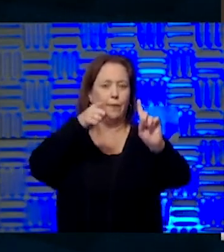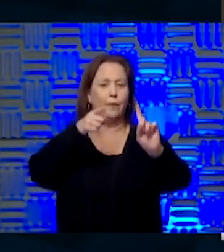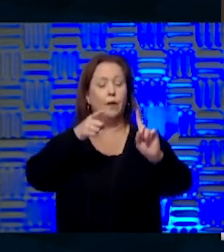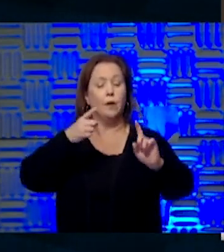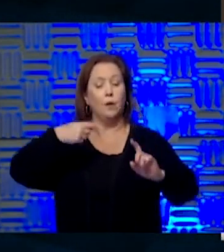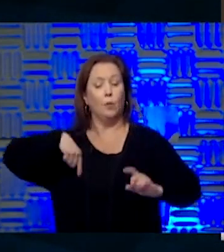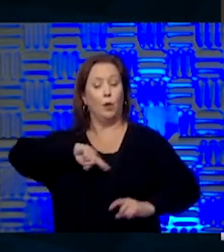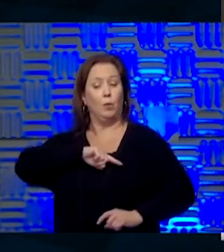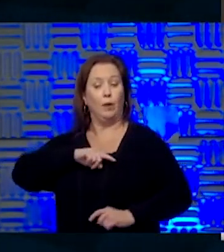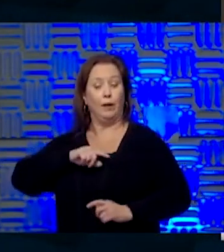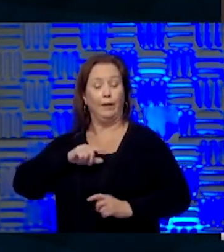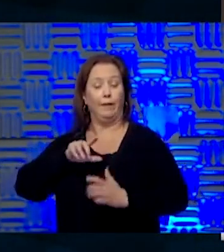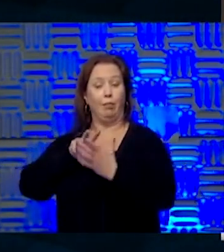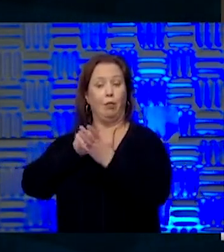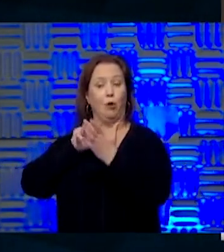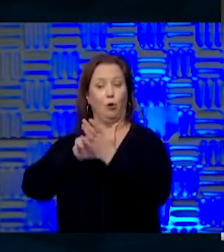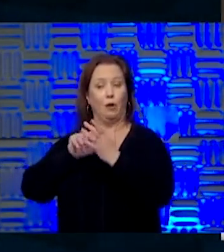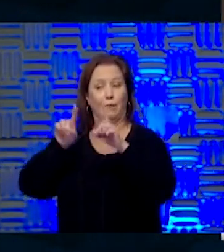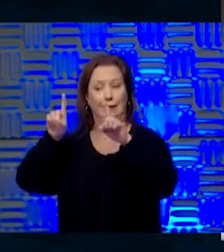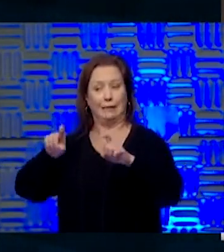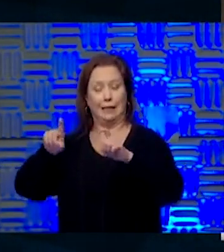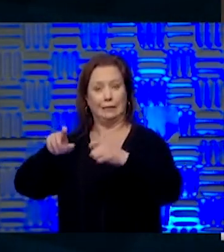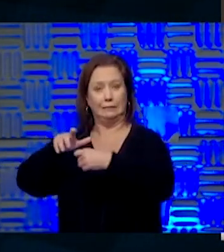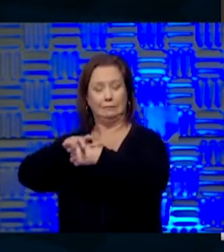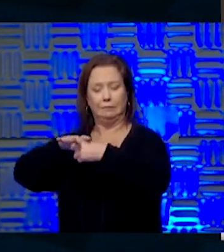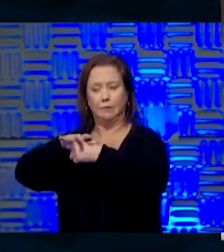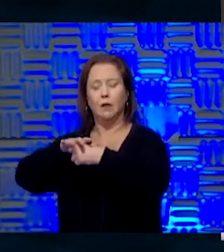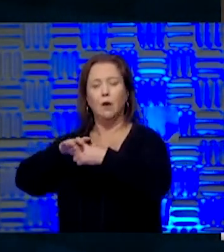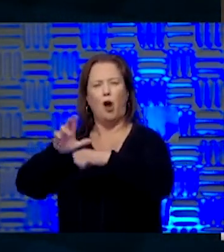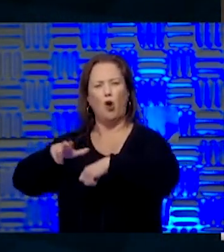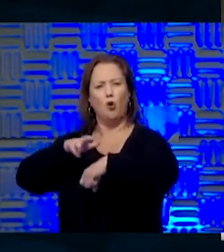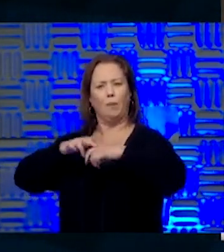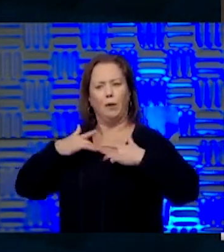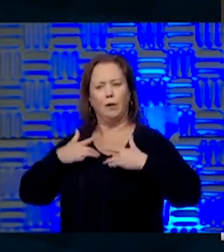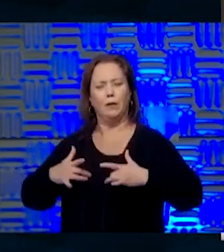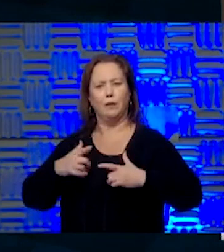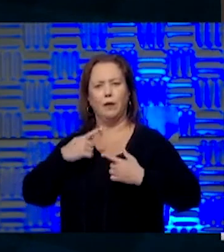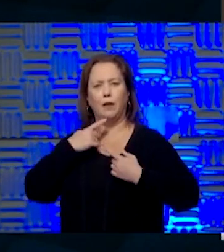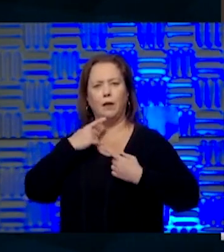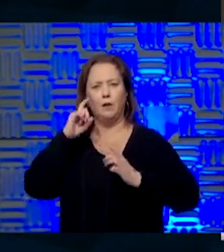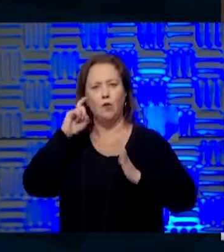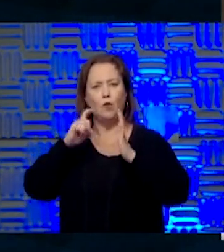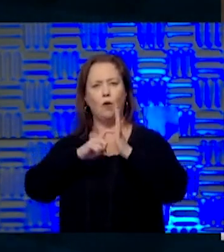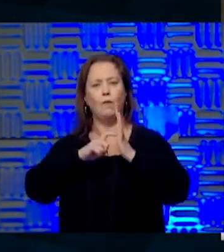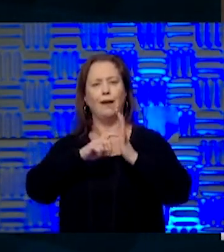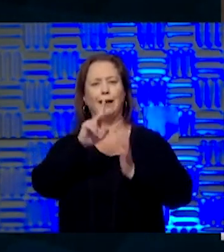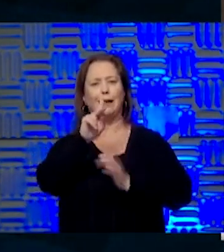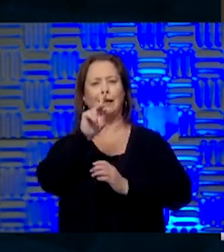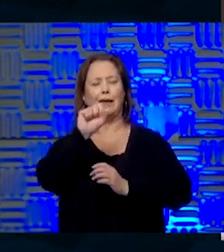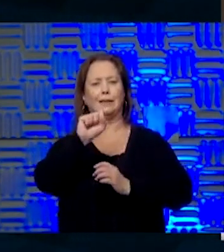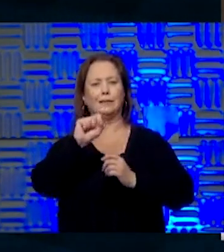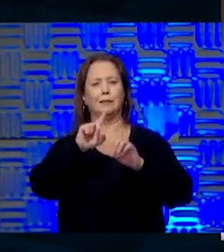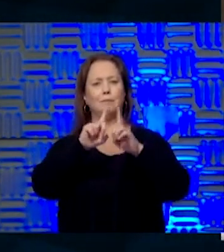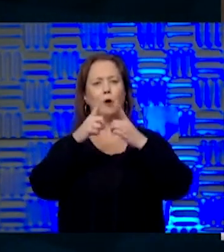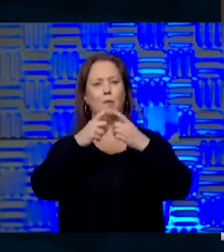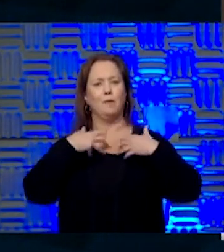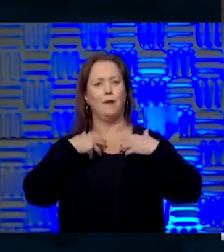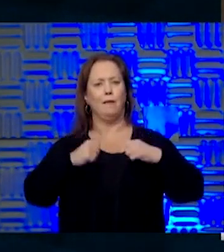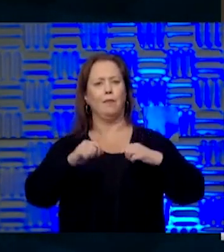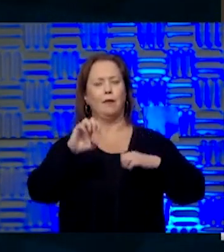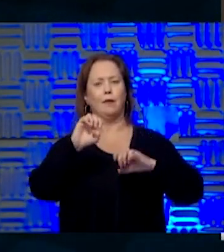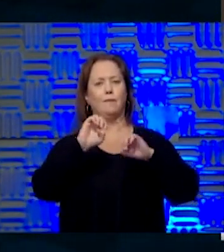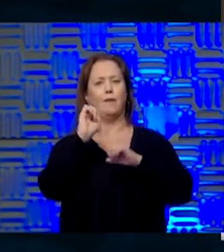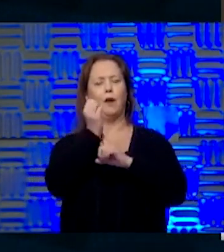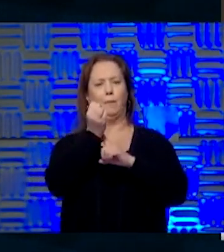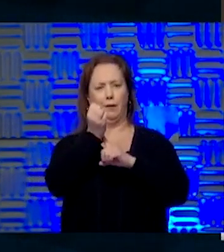source of tests, our normal course of action is to notify the Kansas Department of Health and Environment, to notify the